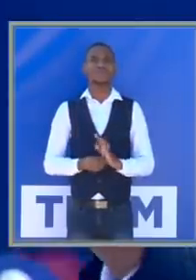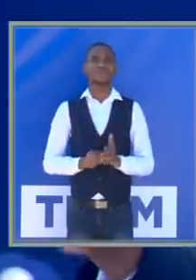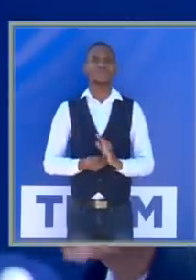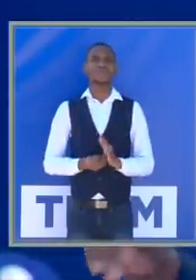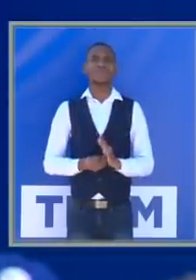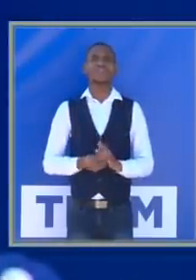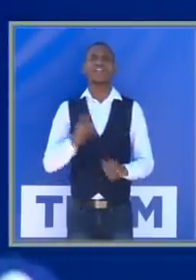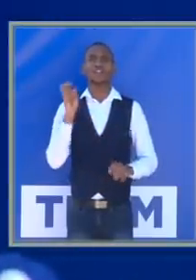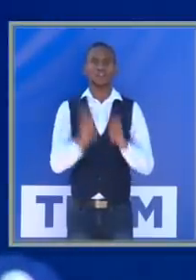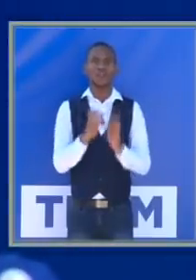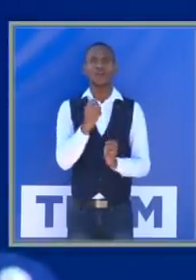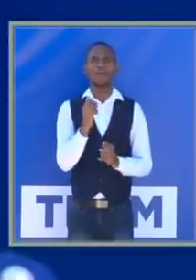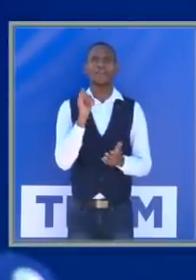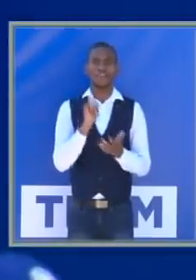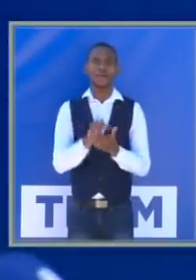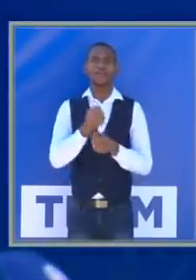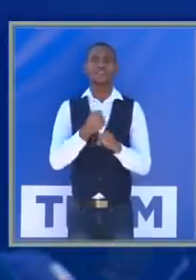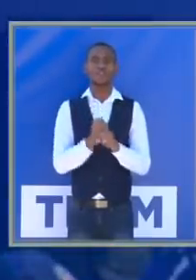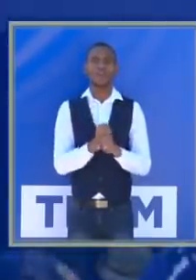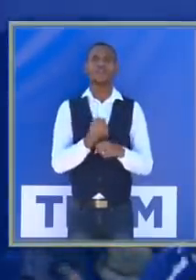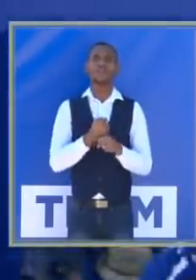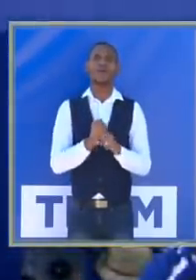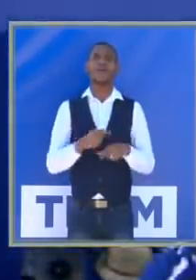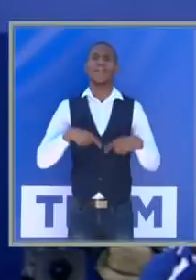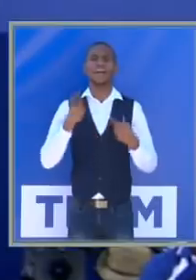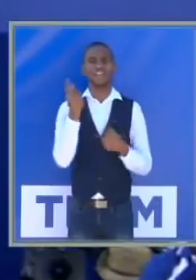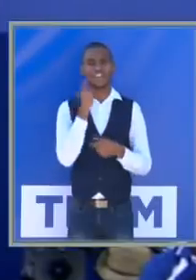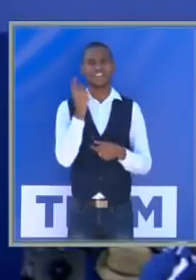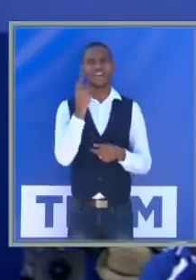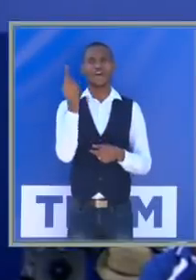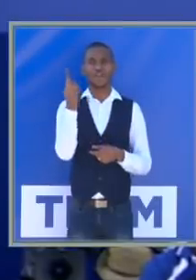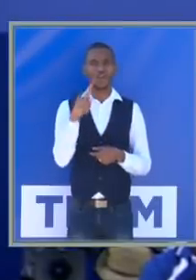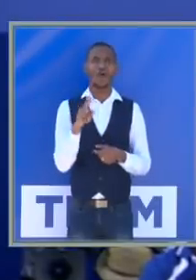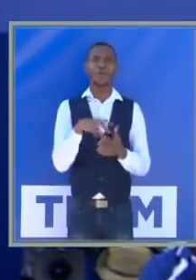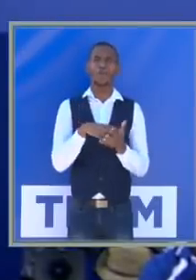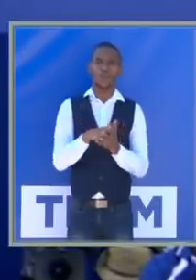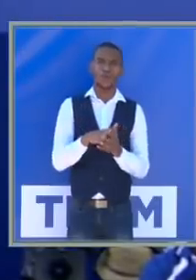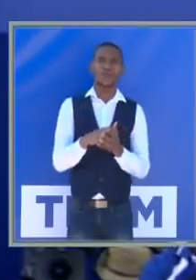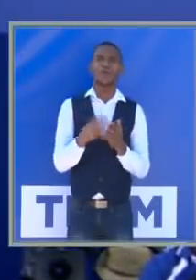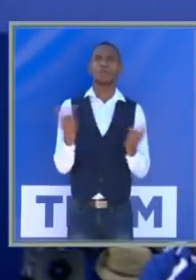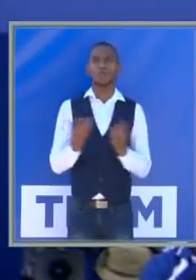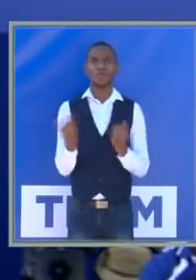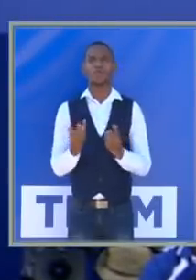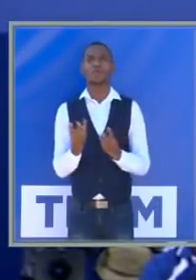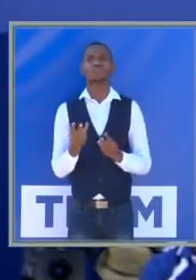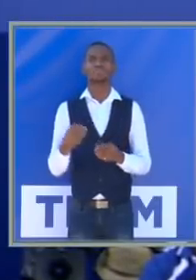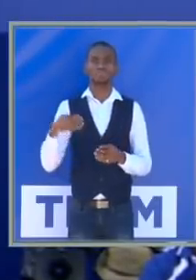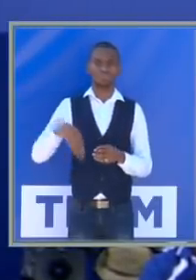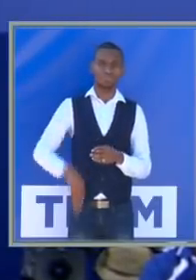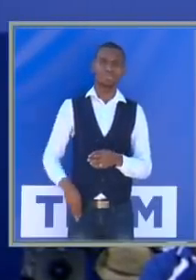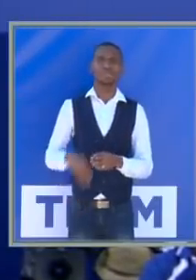They stole the money that was made to make life easier for our vulnerable citizens by Kenya Moripatle